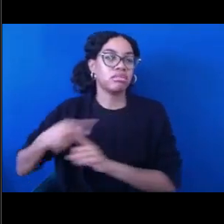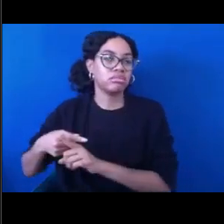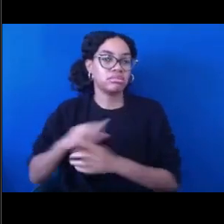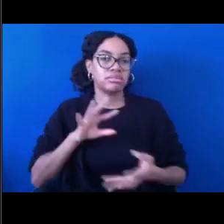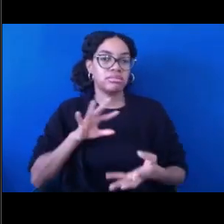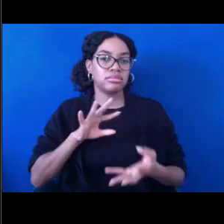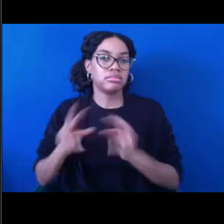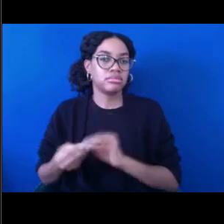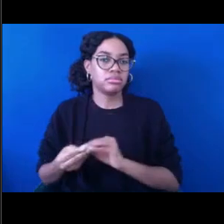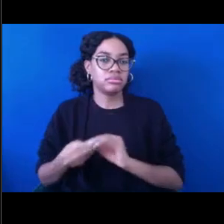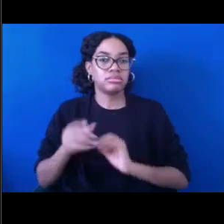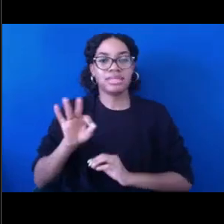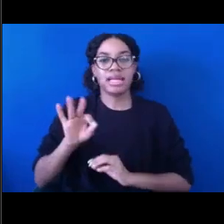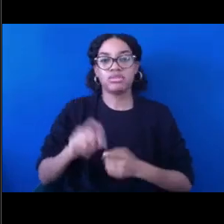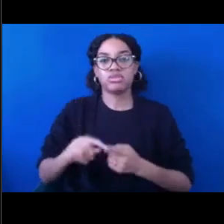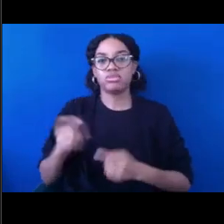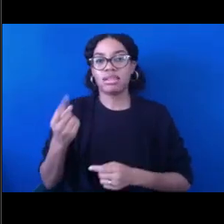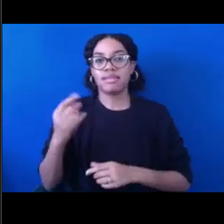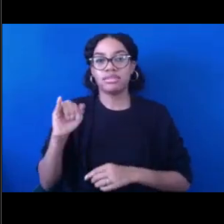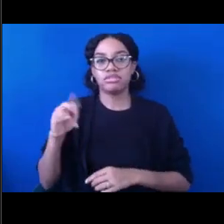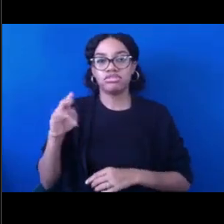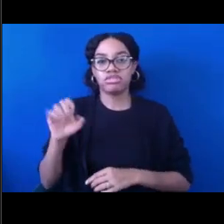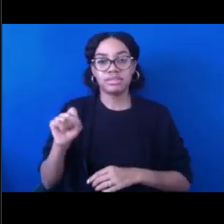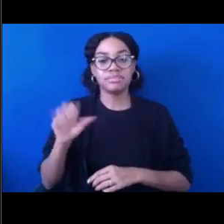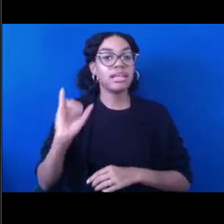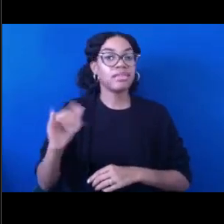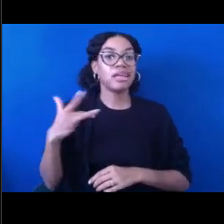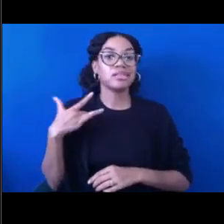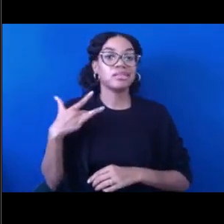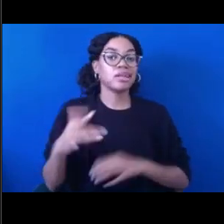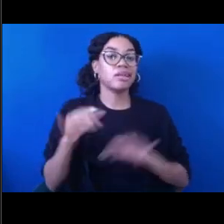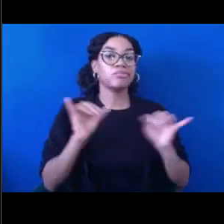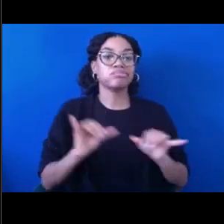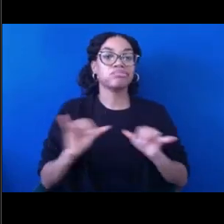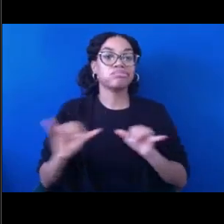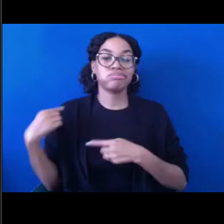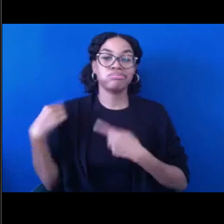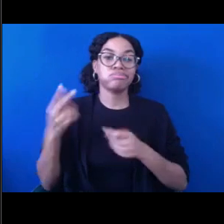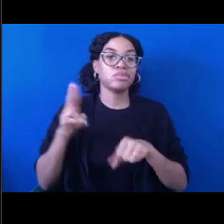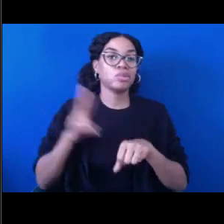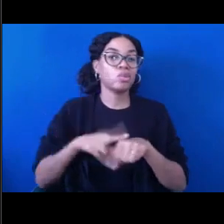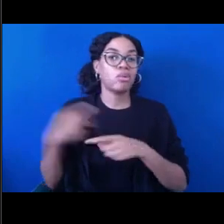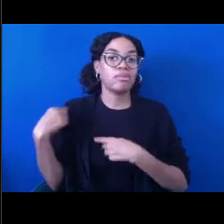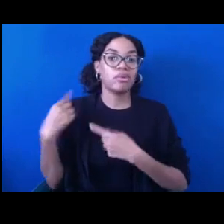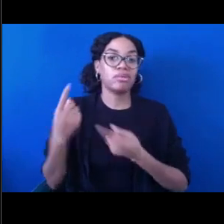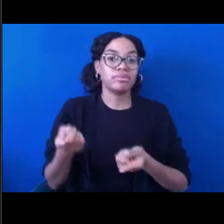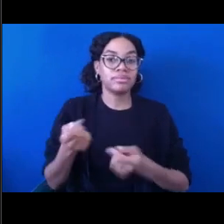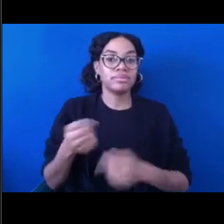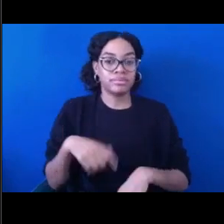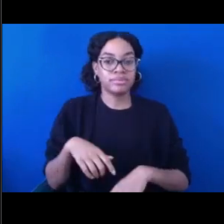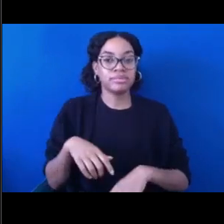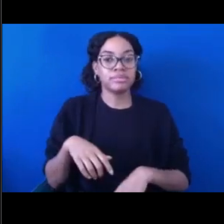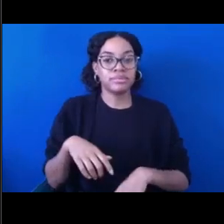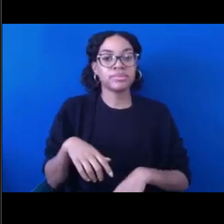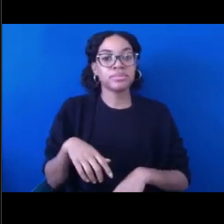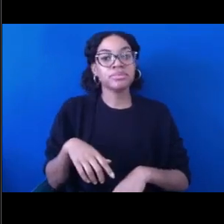inches going way back to the late 1800s to a very active winter in 1997 and 1998